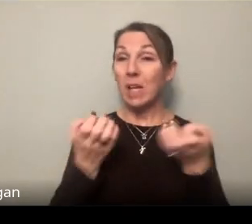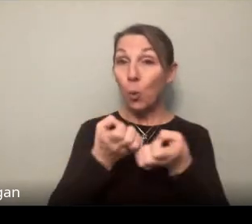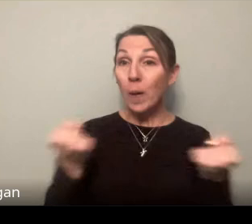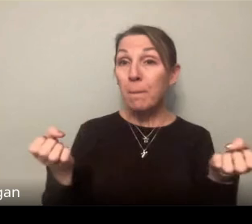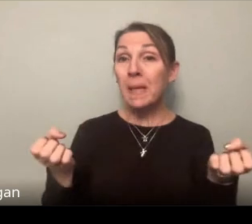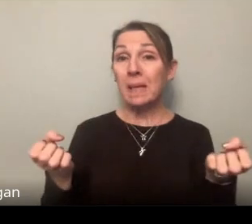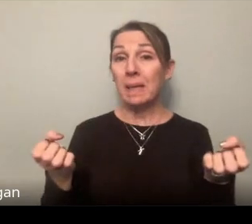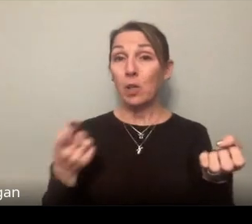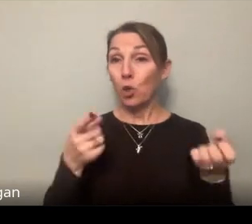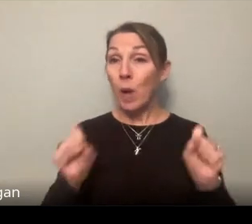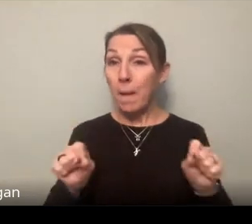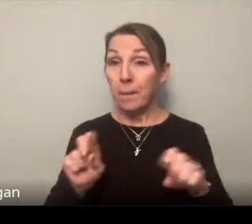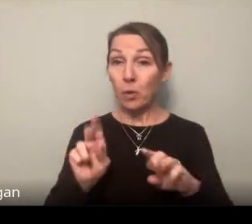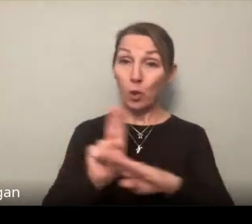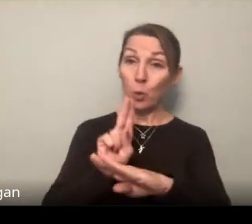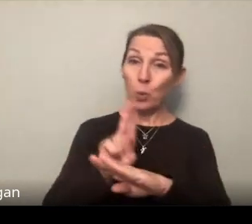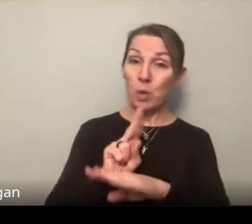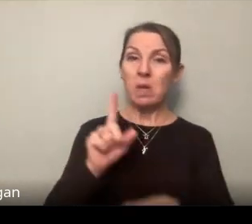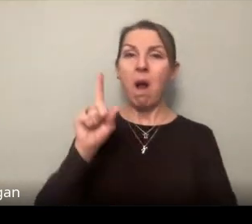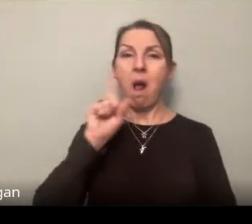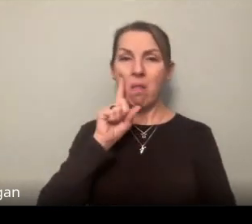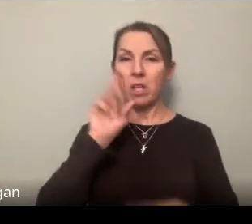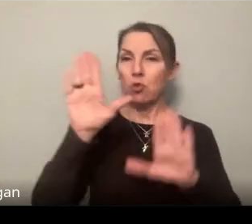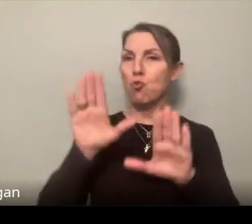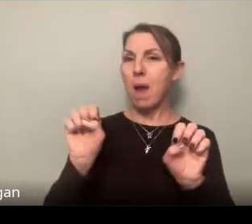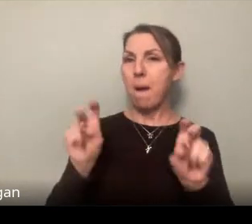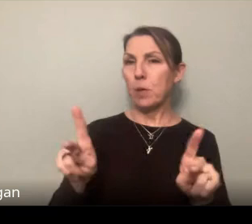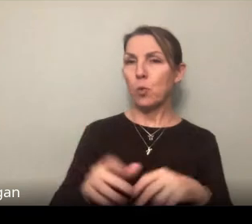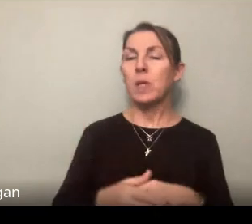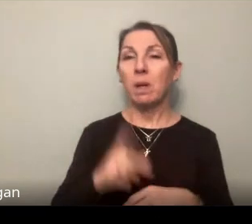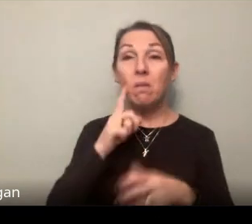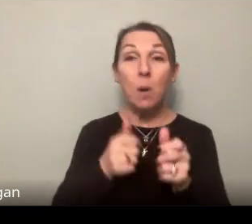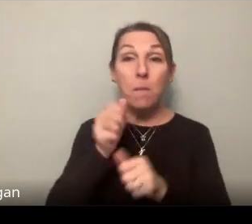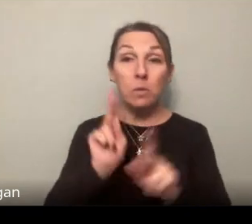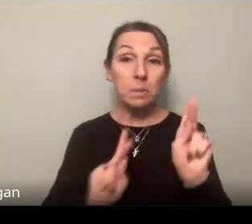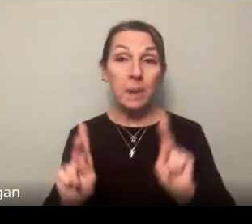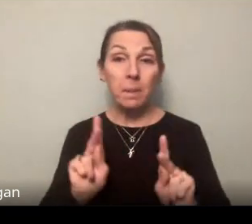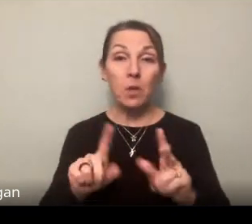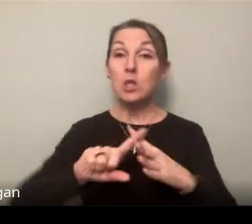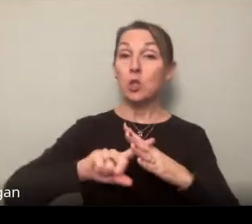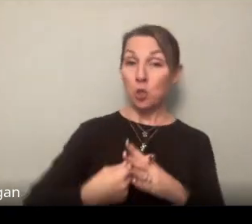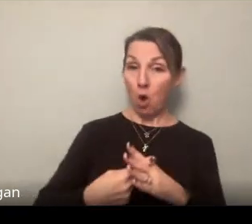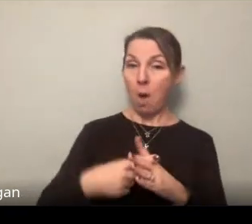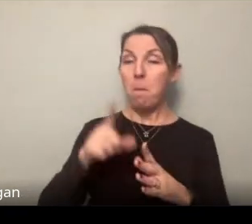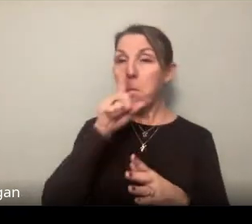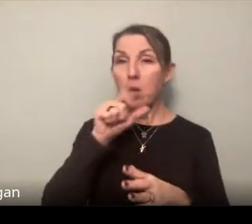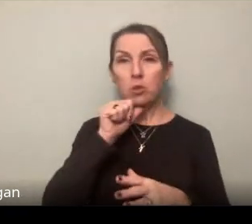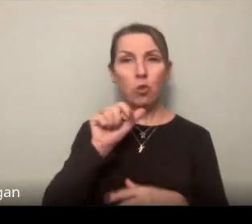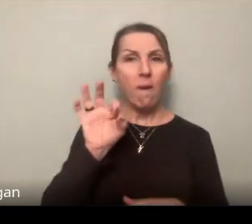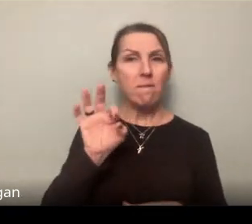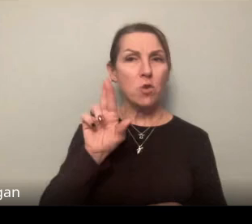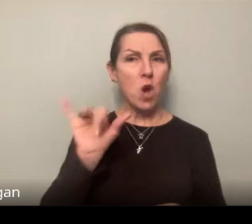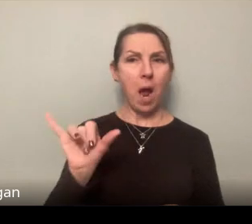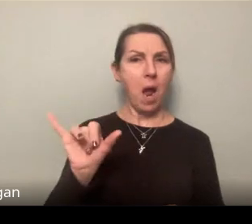equipment that you're able to use. I think it's a great opportunity for most folks. Start off, don't be frying, no, because I feel